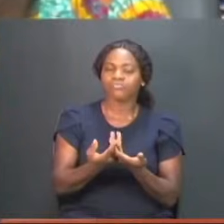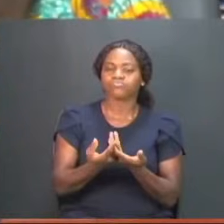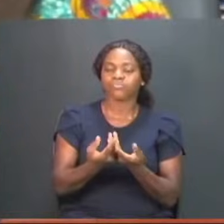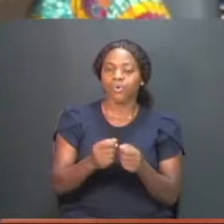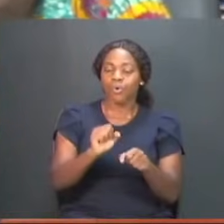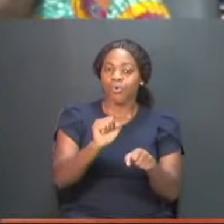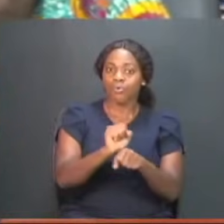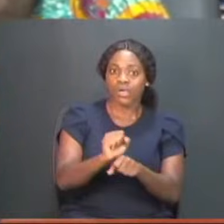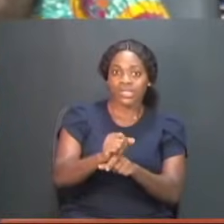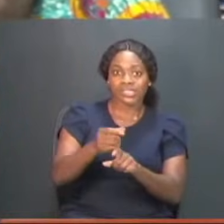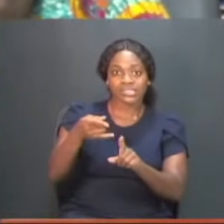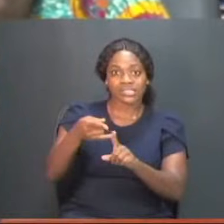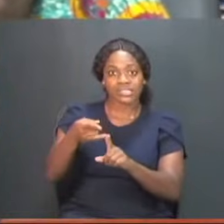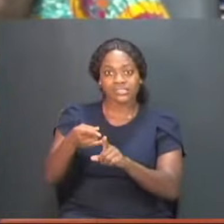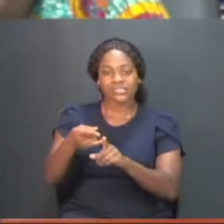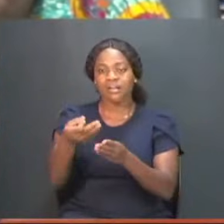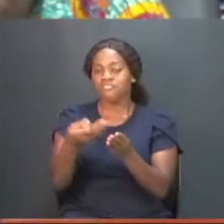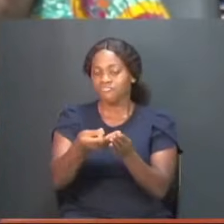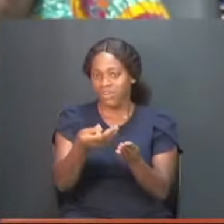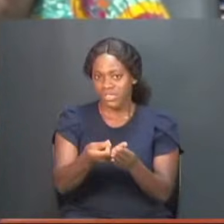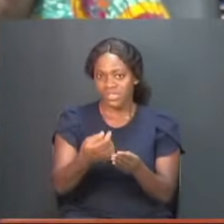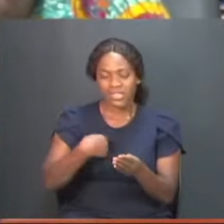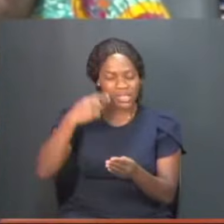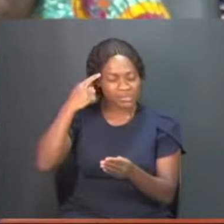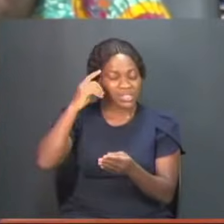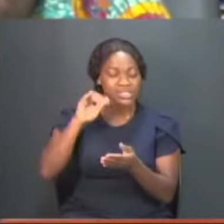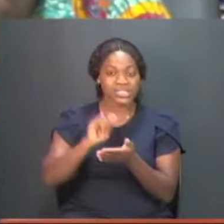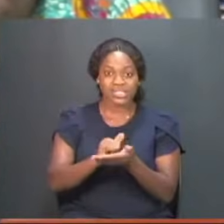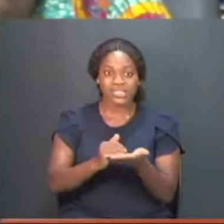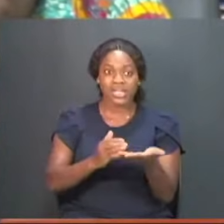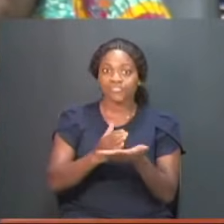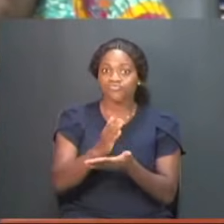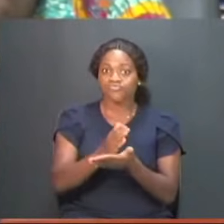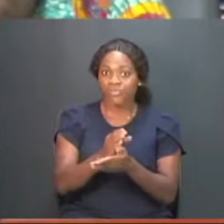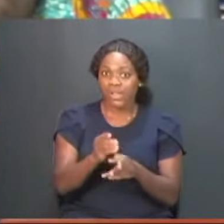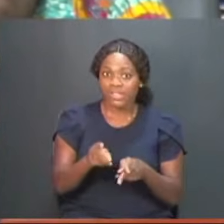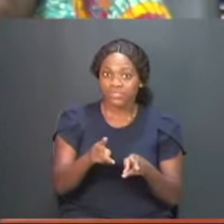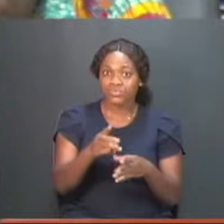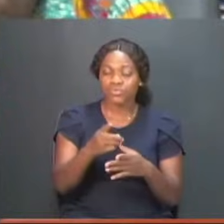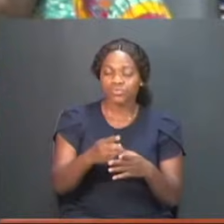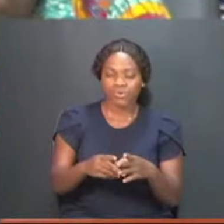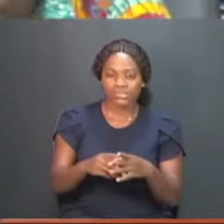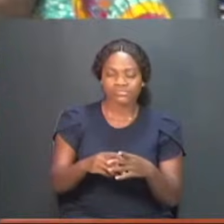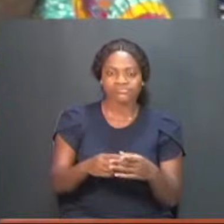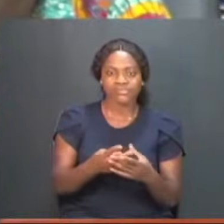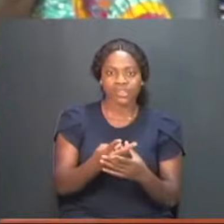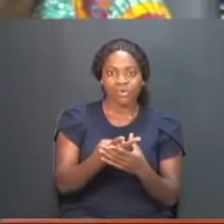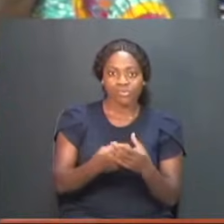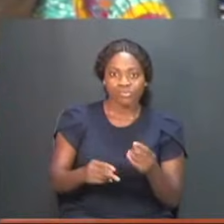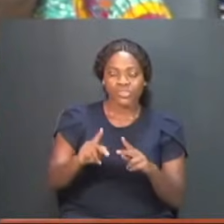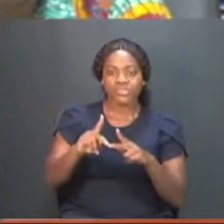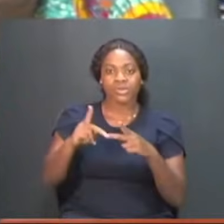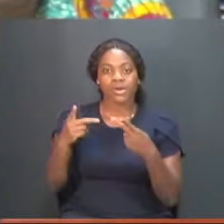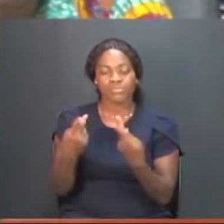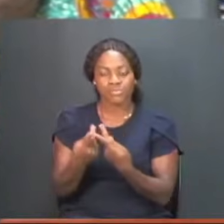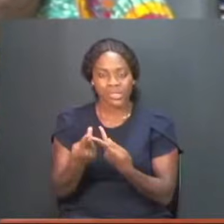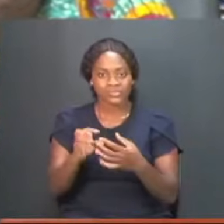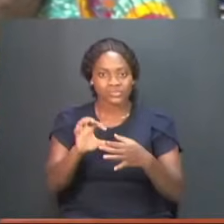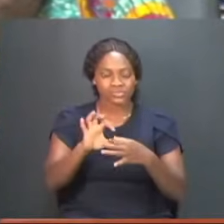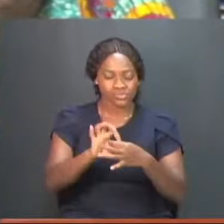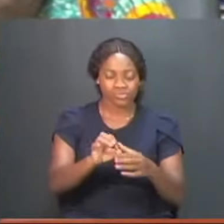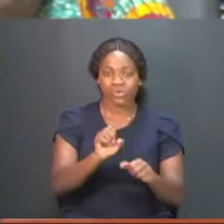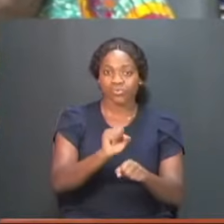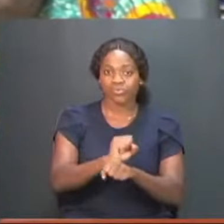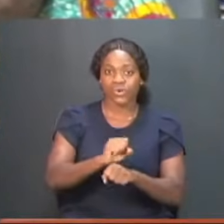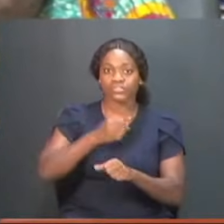is a continuation of that initiative, and I think that a bipartisan approach and a bipartisan support for this bill is very important so that